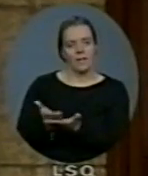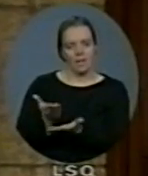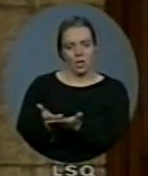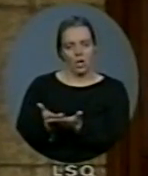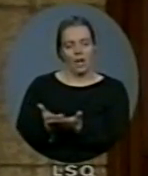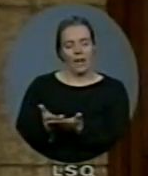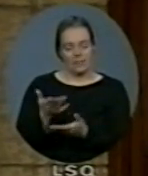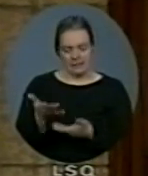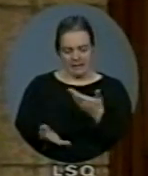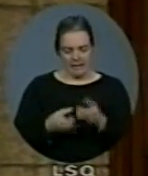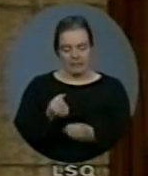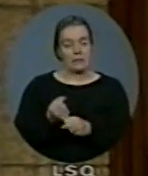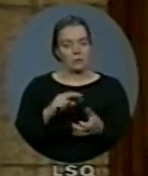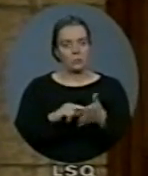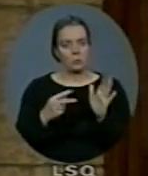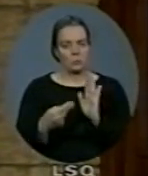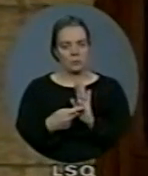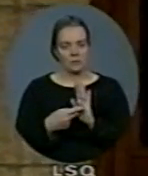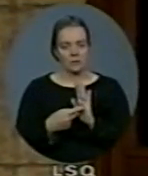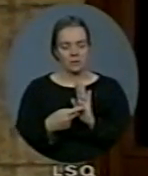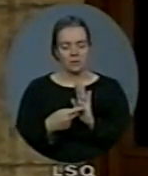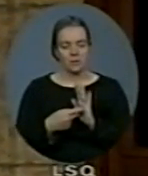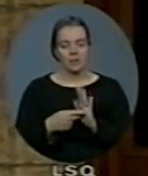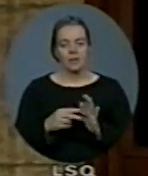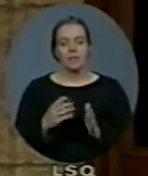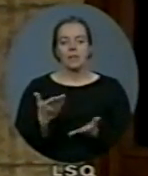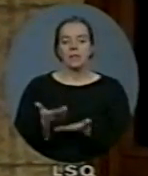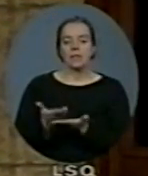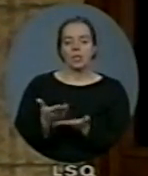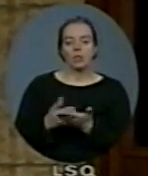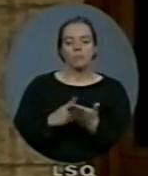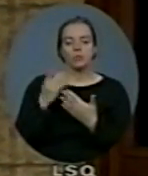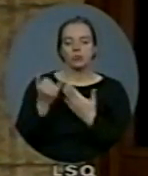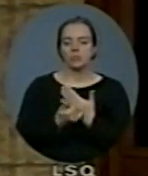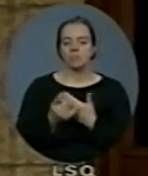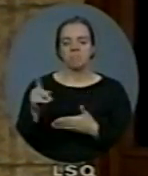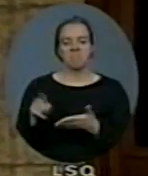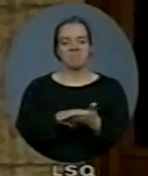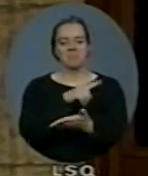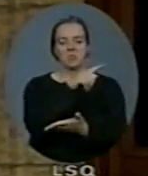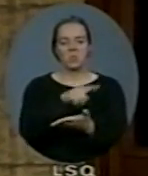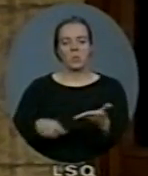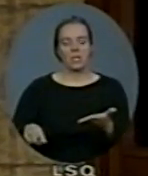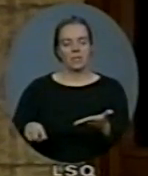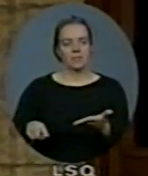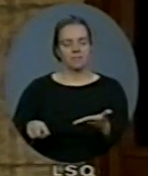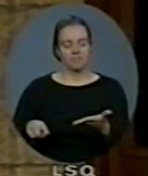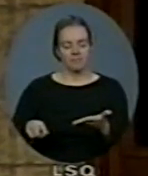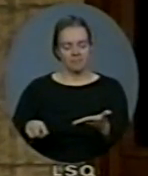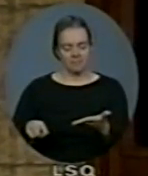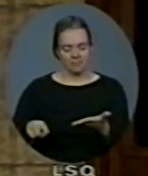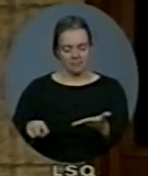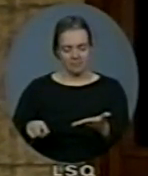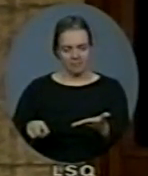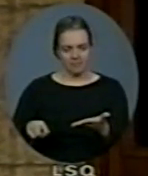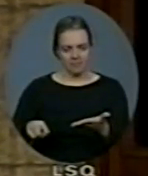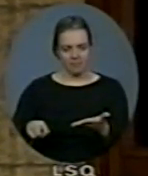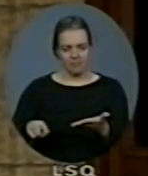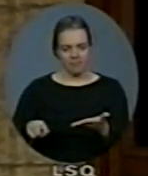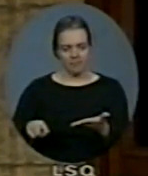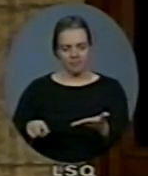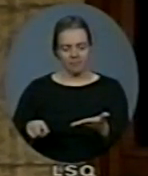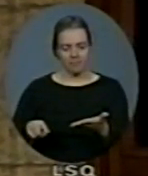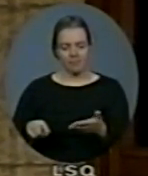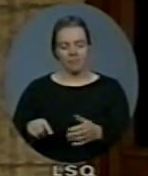Affairs ministers support this project, but this minister has told the community that First Nation schools are no longer a priority for